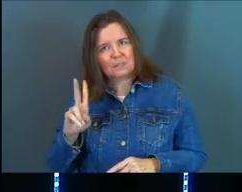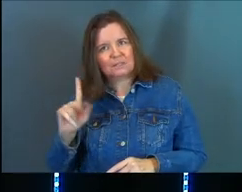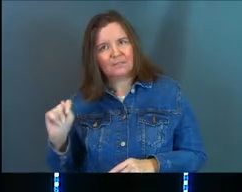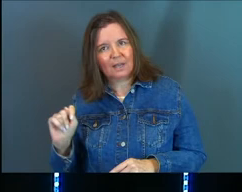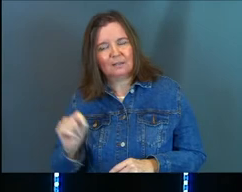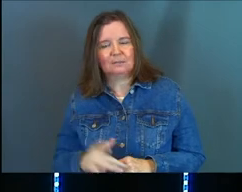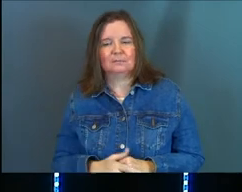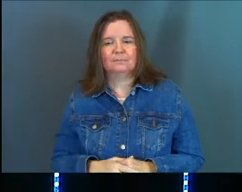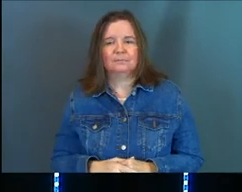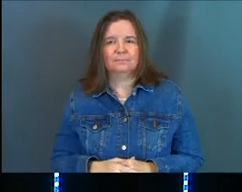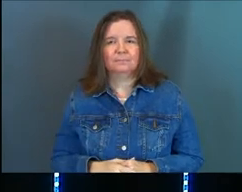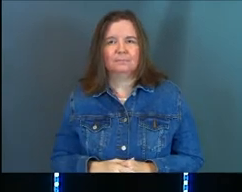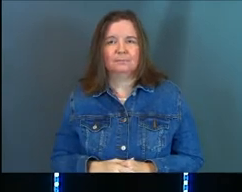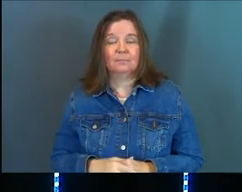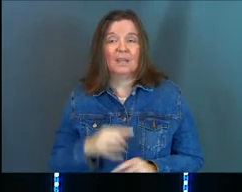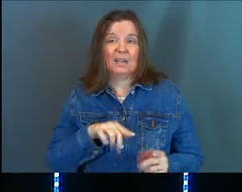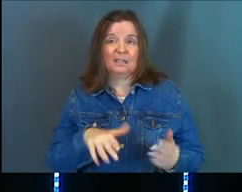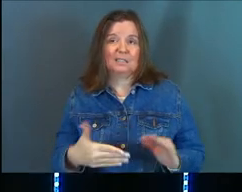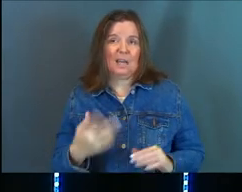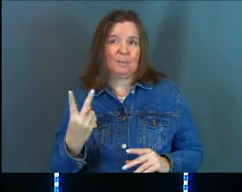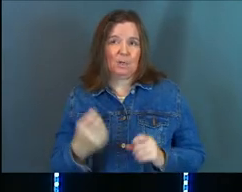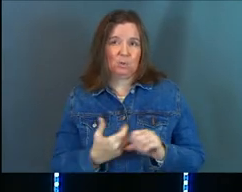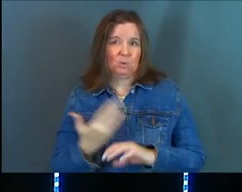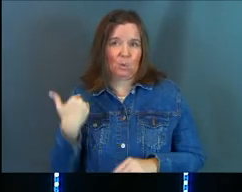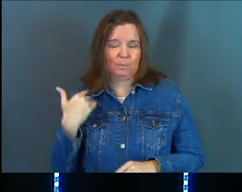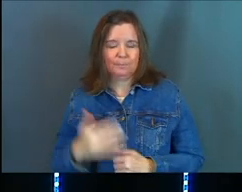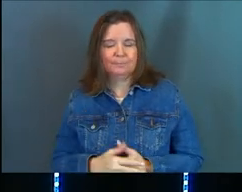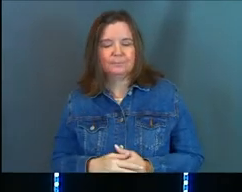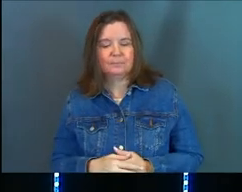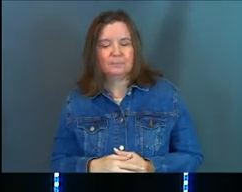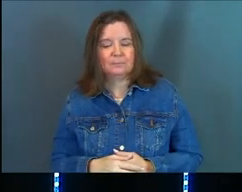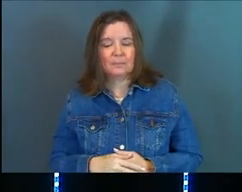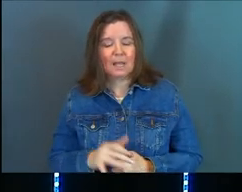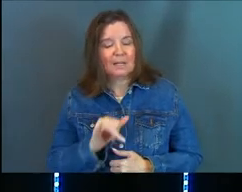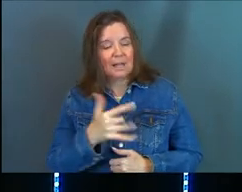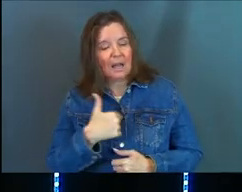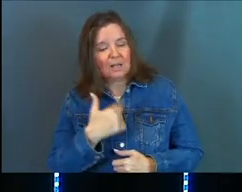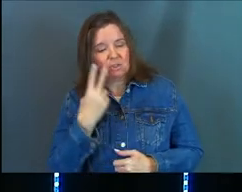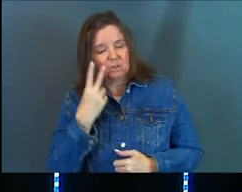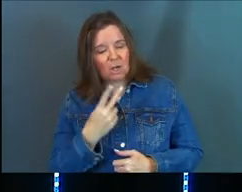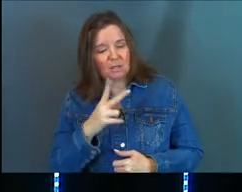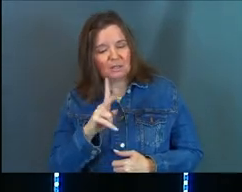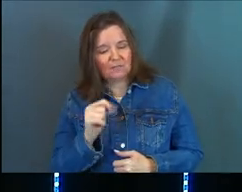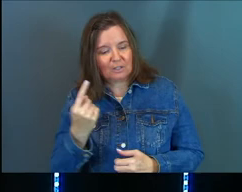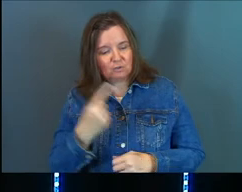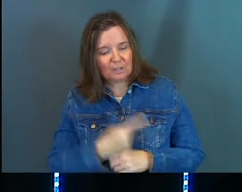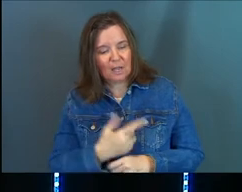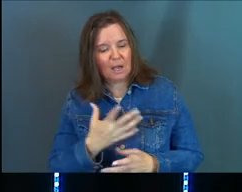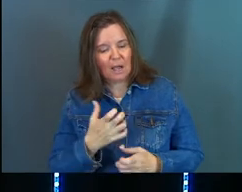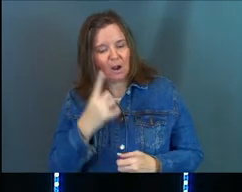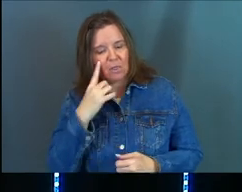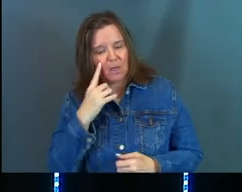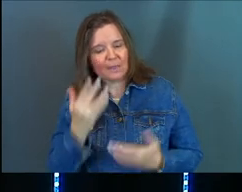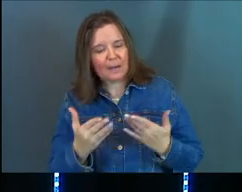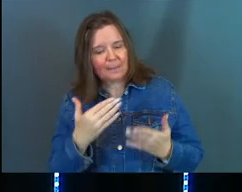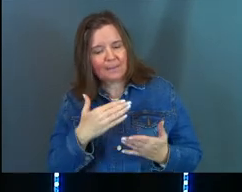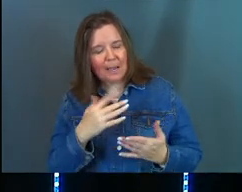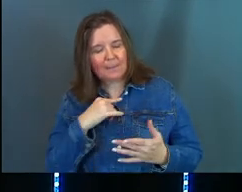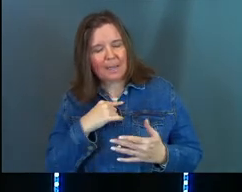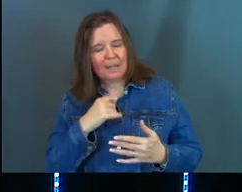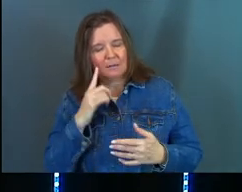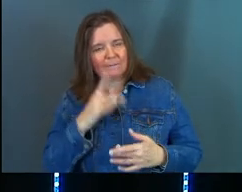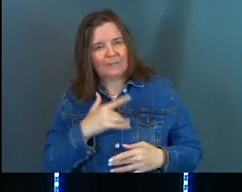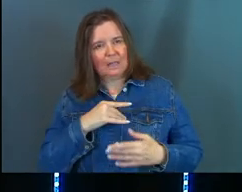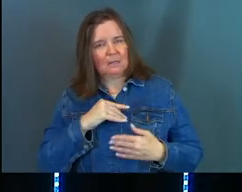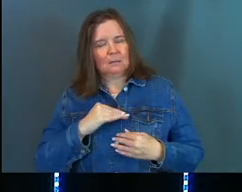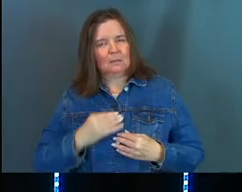veteran, and he died about 2 years ago. And he's like, I just saw it was Veterans Day. I thought that it might stir some